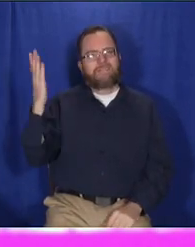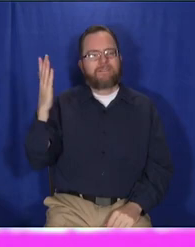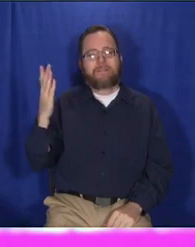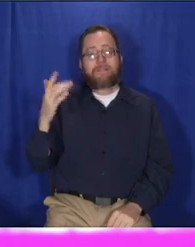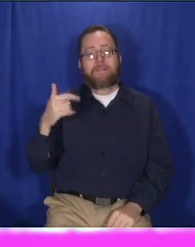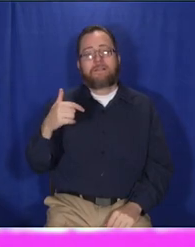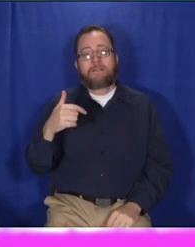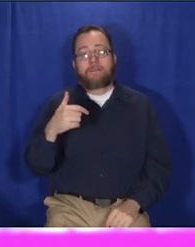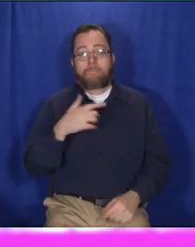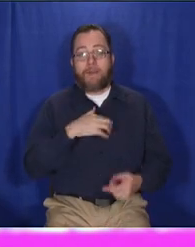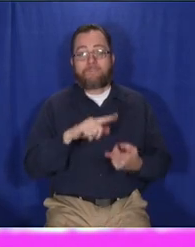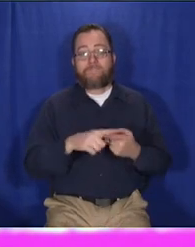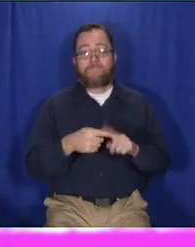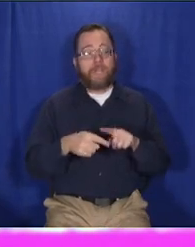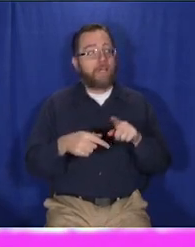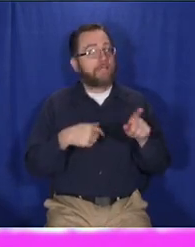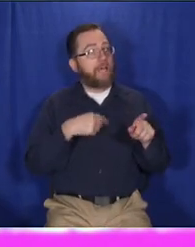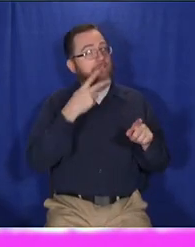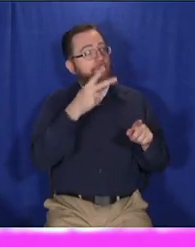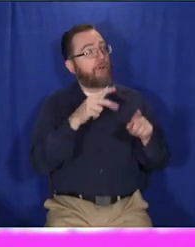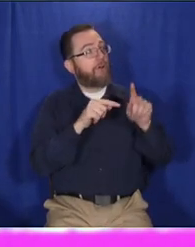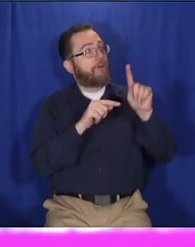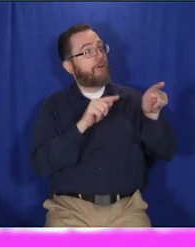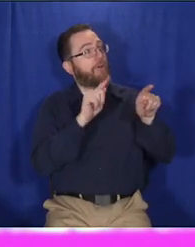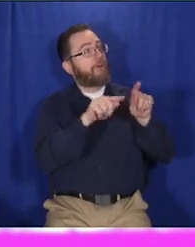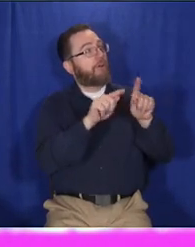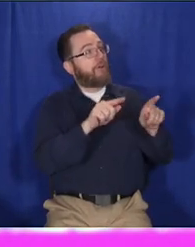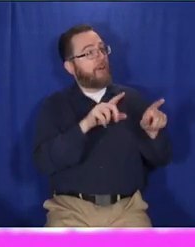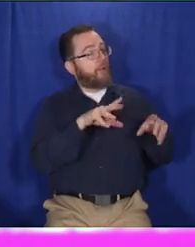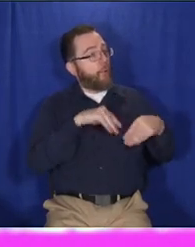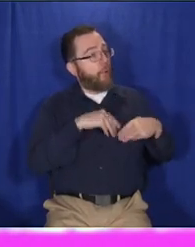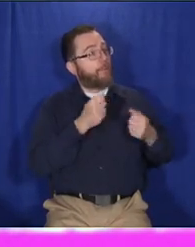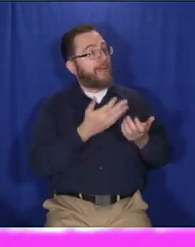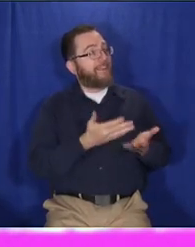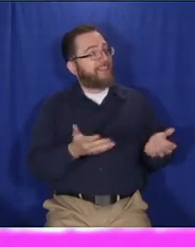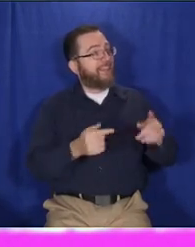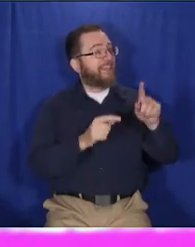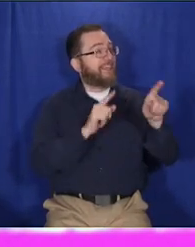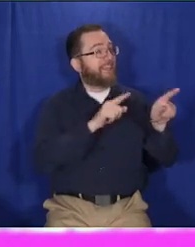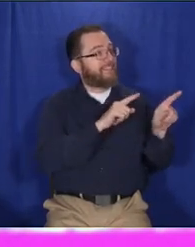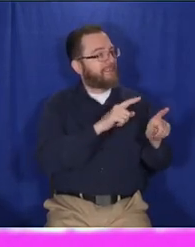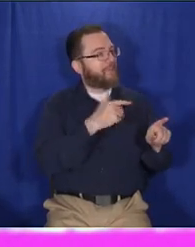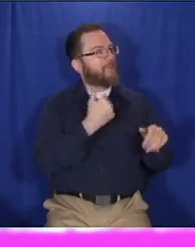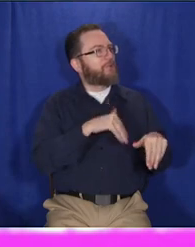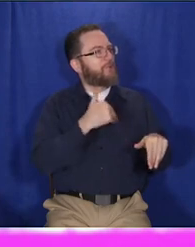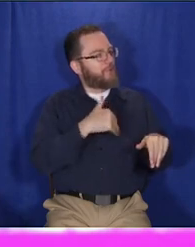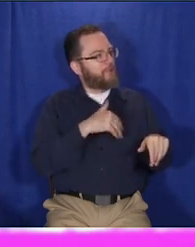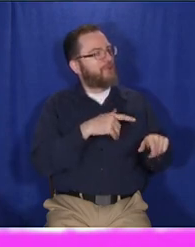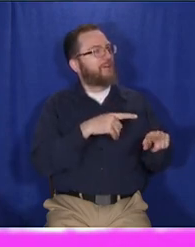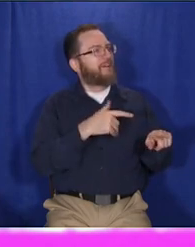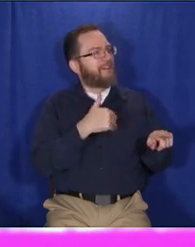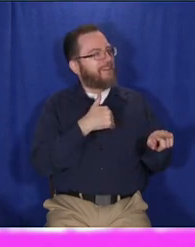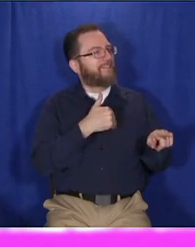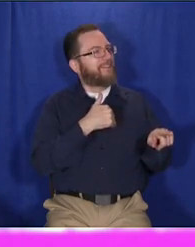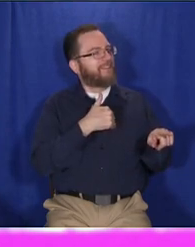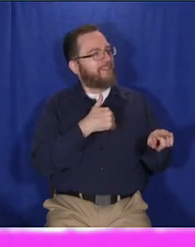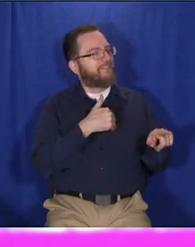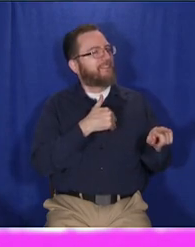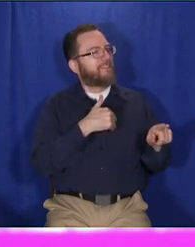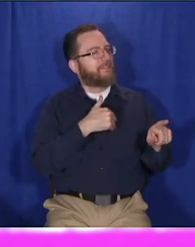looked in his house, there was something that was making him money, that you can live a life like that, where when people look at your life, everything in your